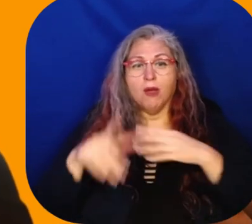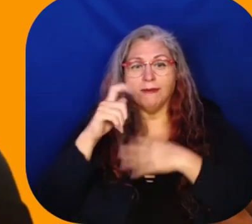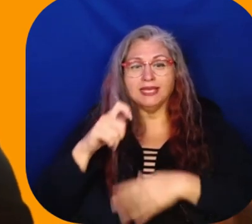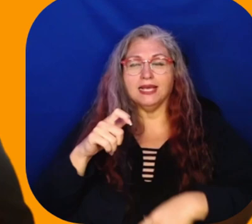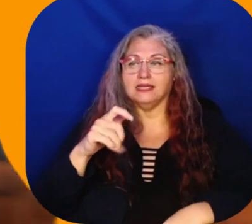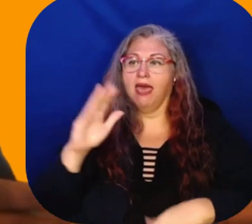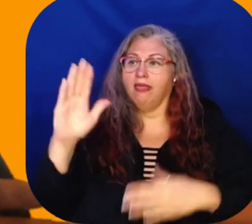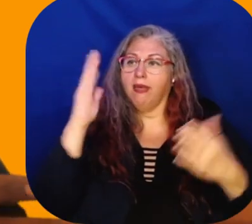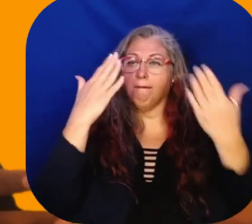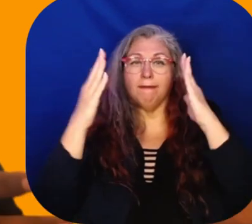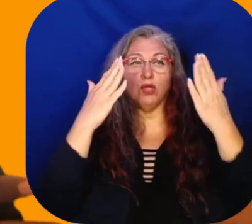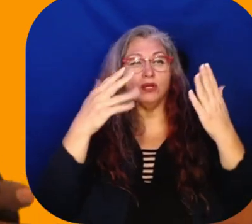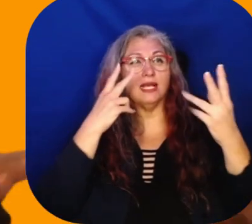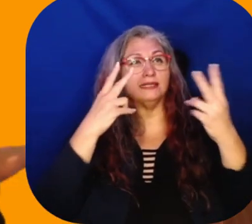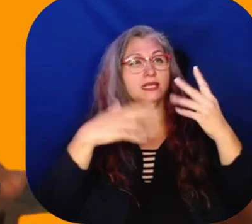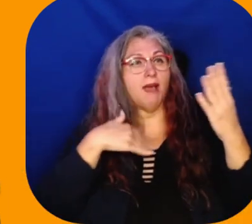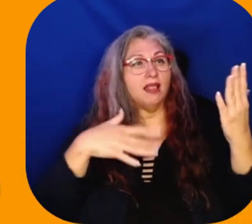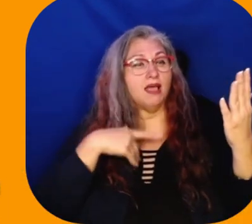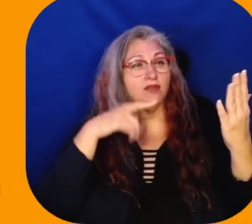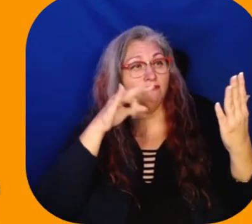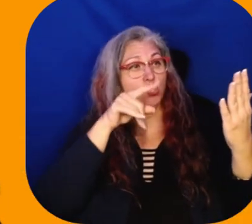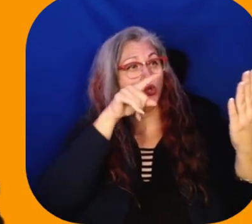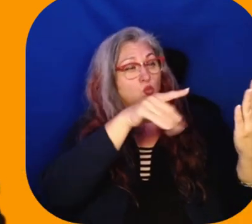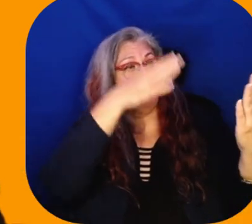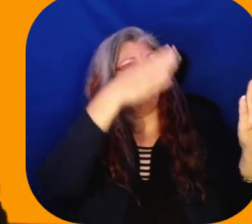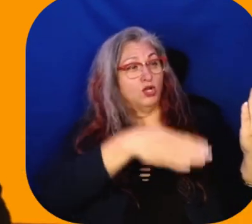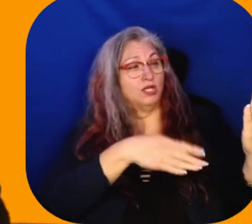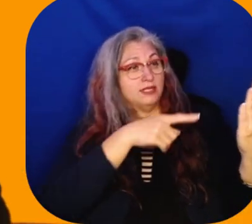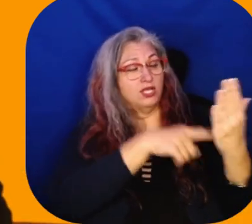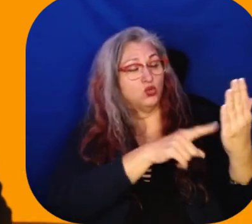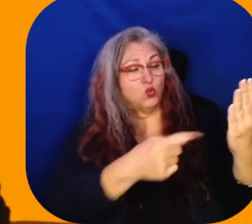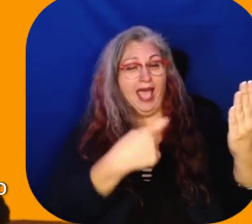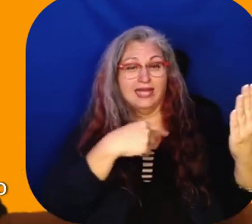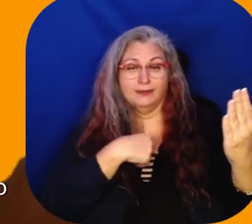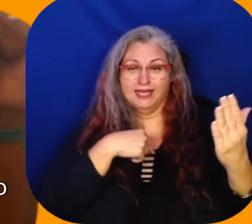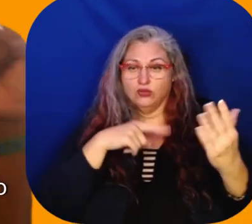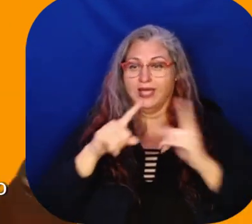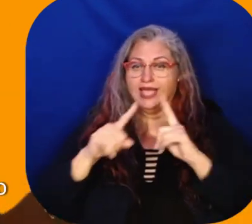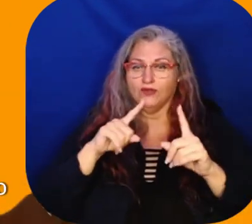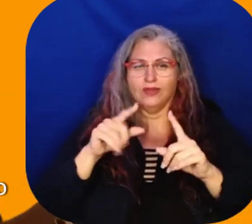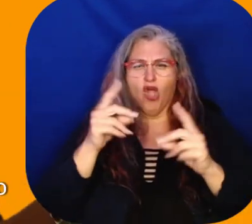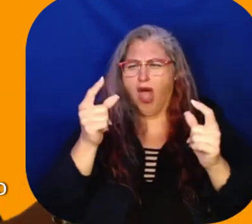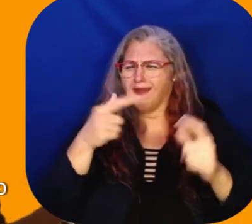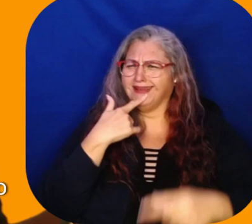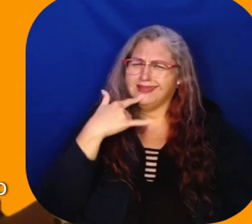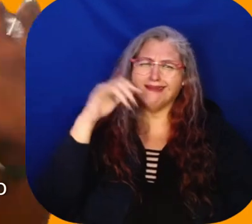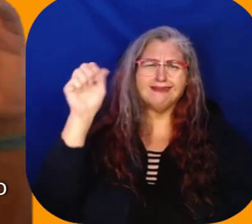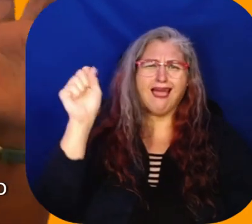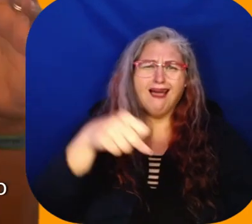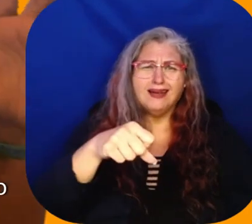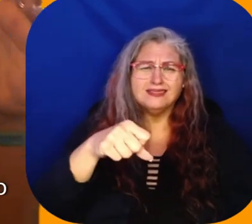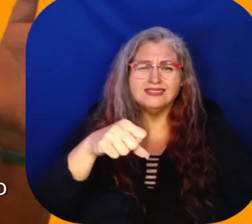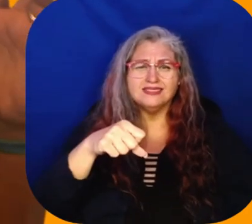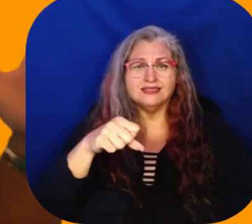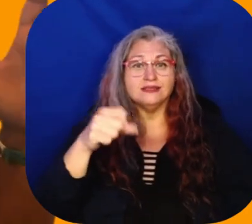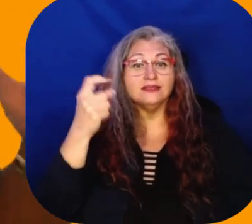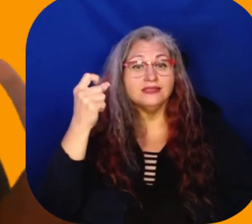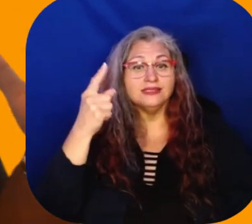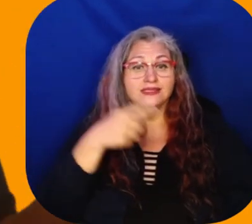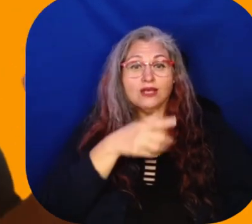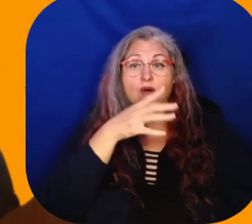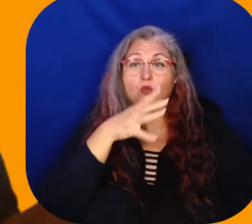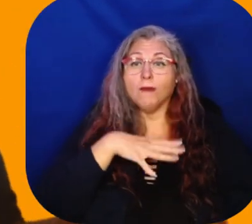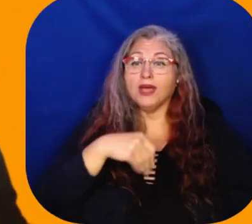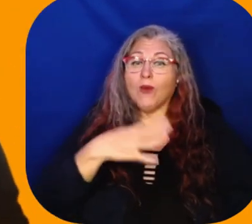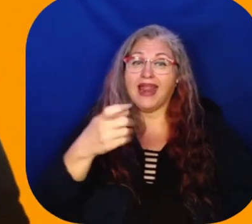life. If you are somebody that, so when you asked me to do this, it was an automatic yes. But here's the thing, white women ask me to do shit all